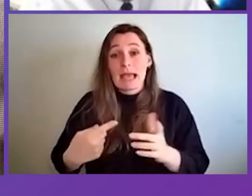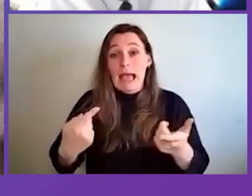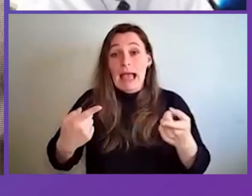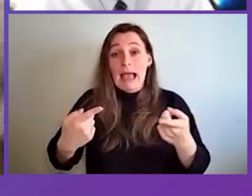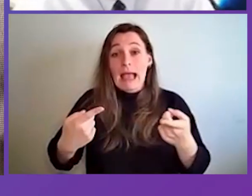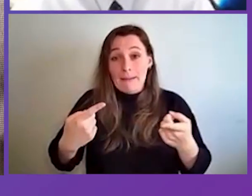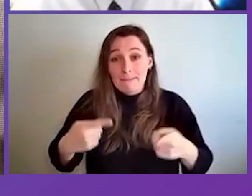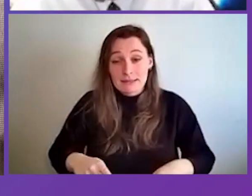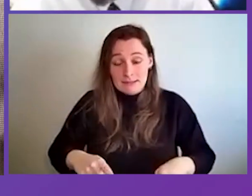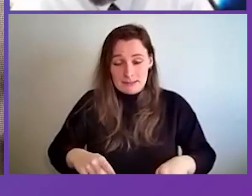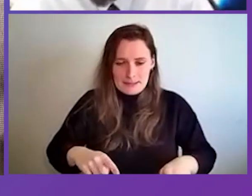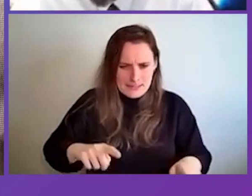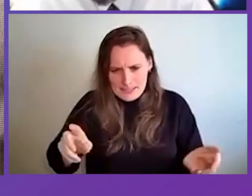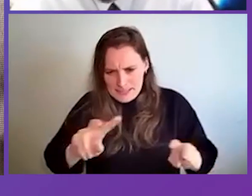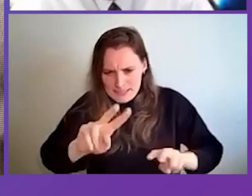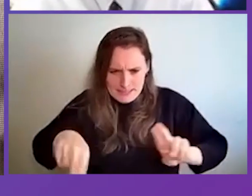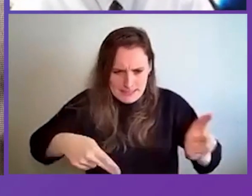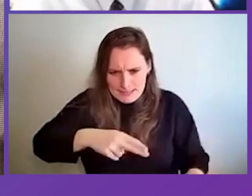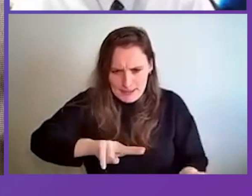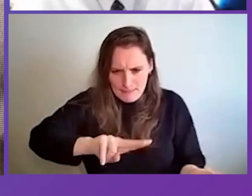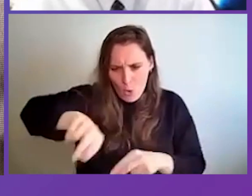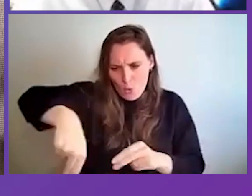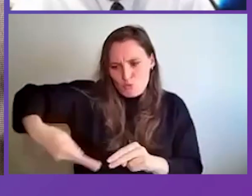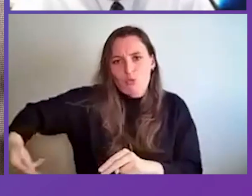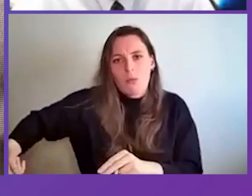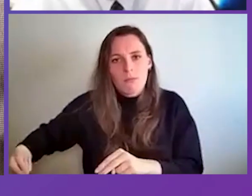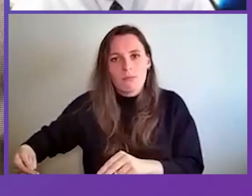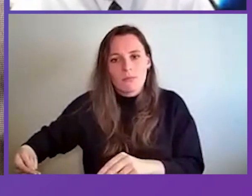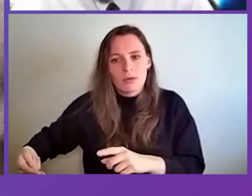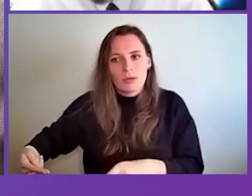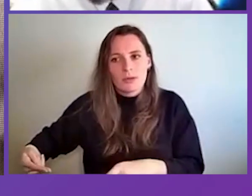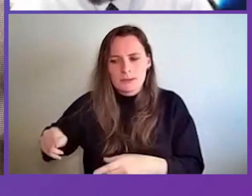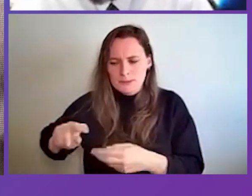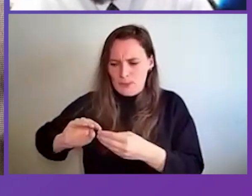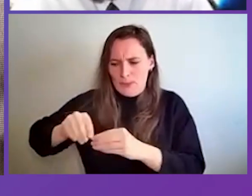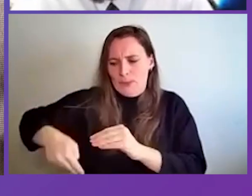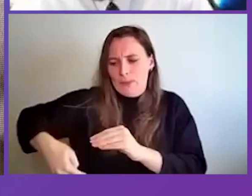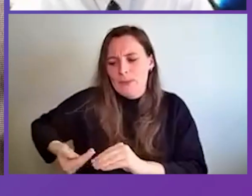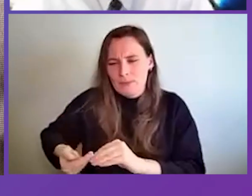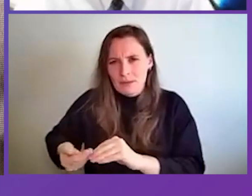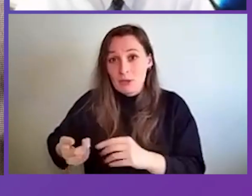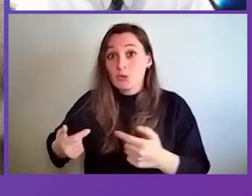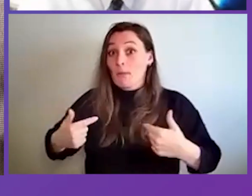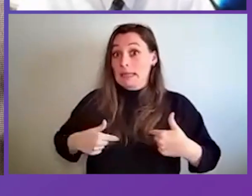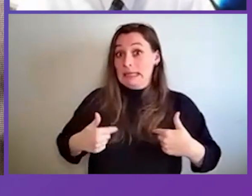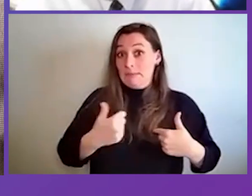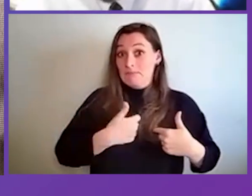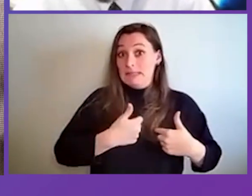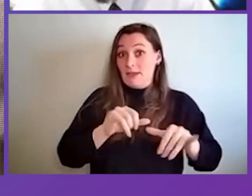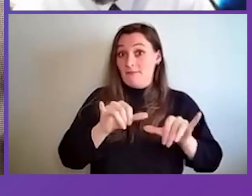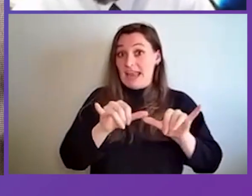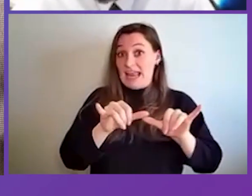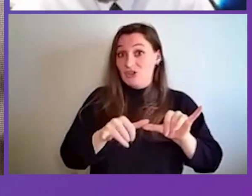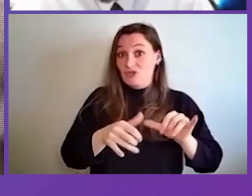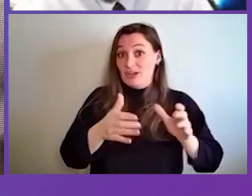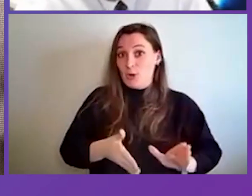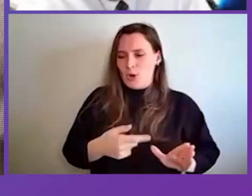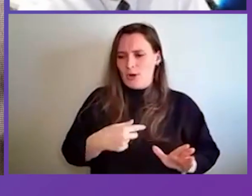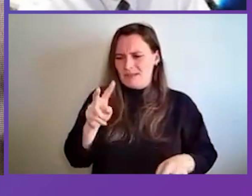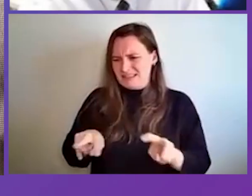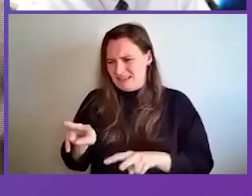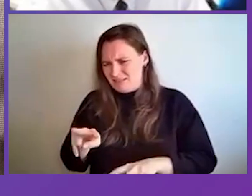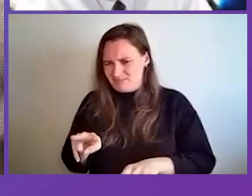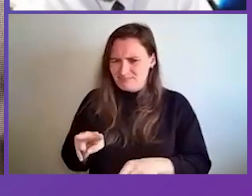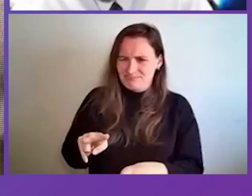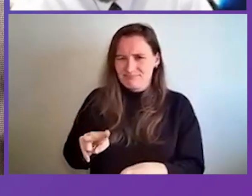motors, the plastic casings, in a way that to me as an engineer doesn't seem like it was made to support those loads in the